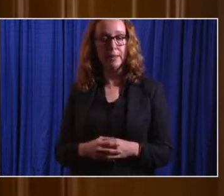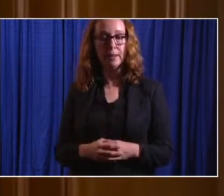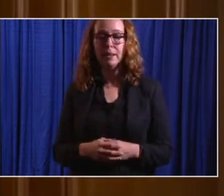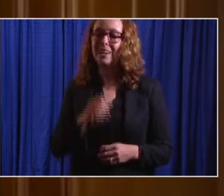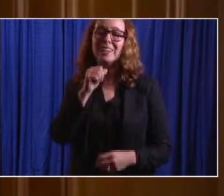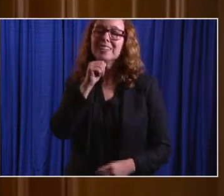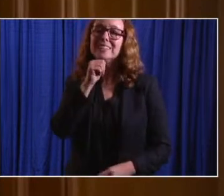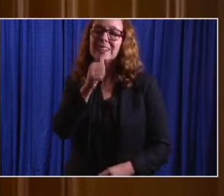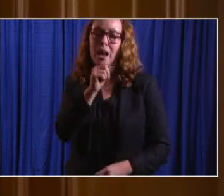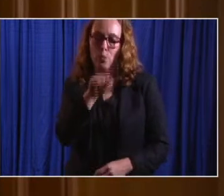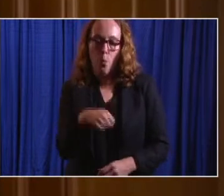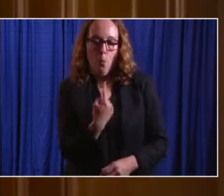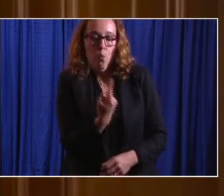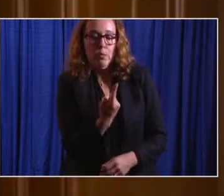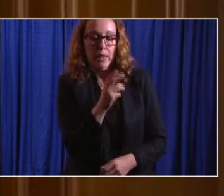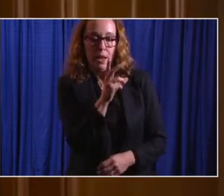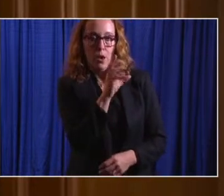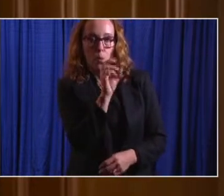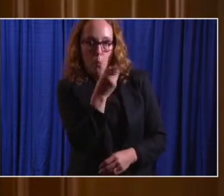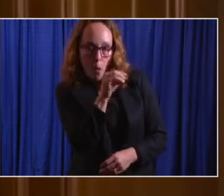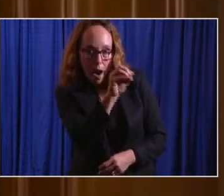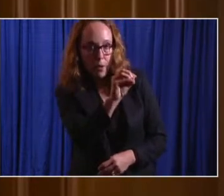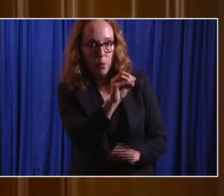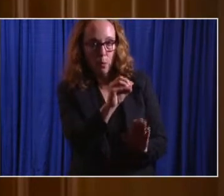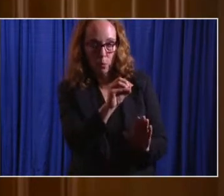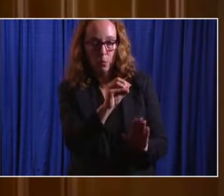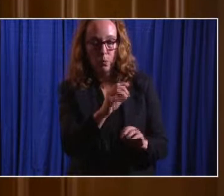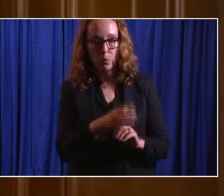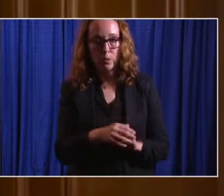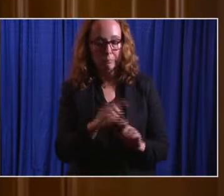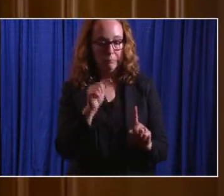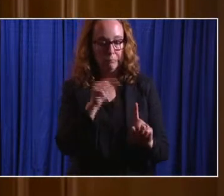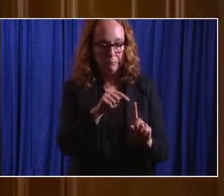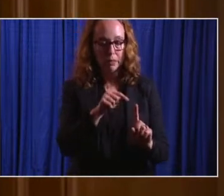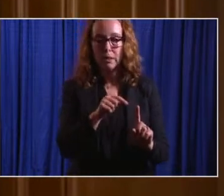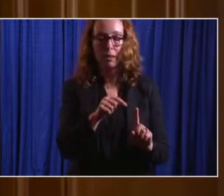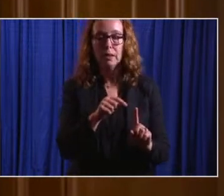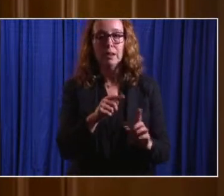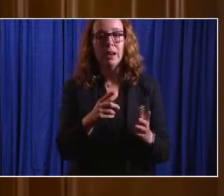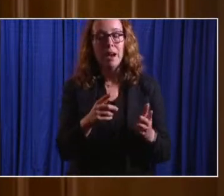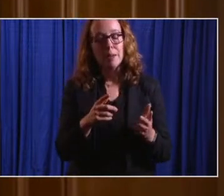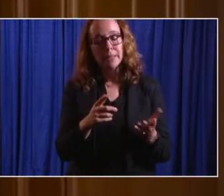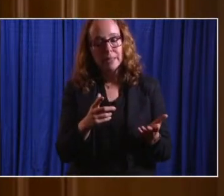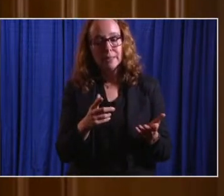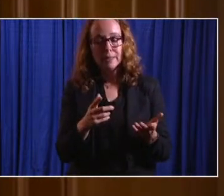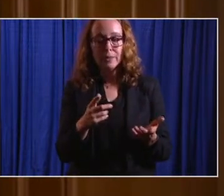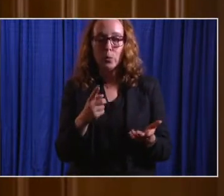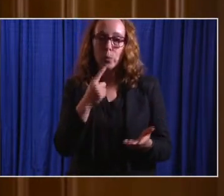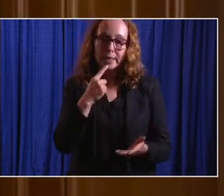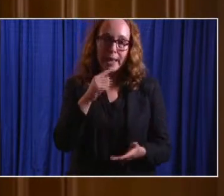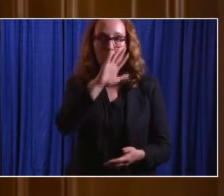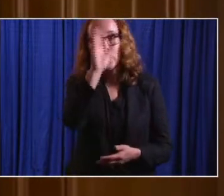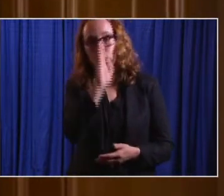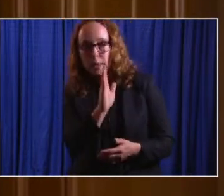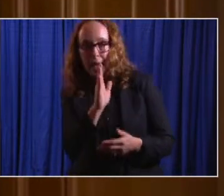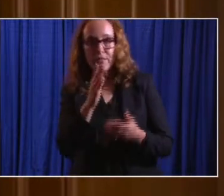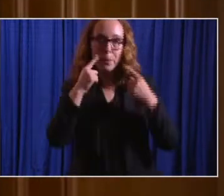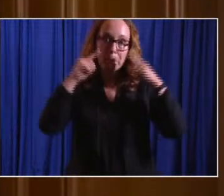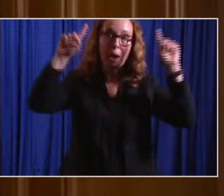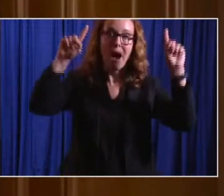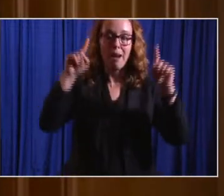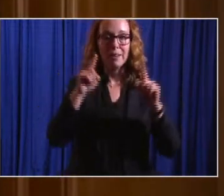I think the national stories that you're reading now and talking about, well, we're not going to get to herd immunity, or we won't get to herd immunity this